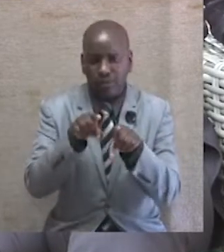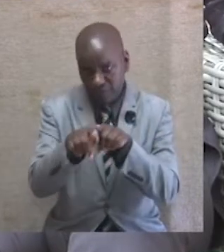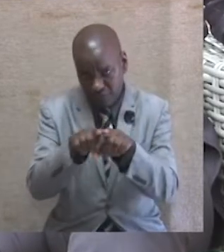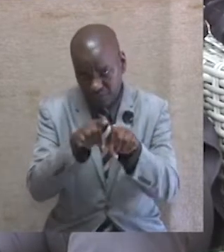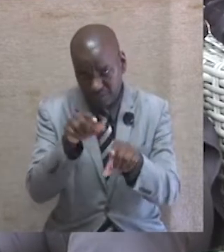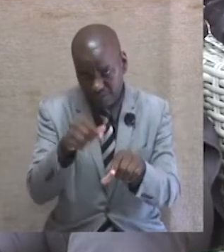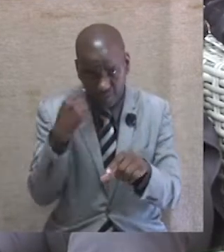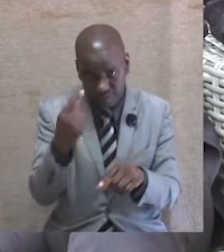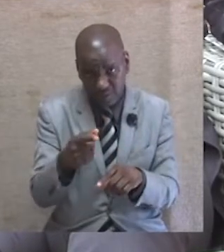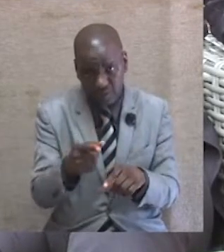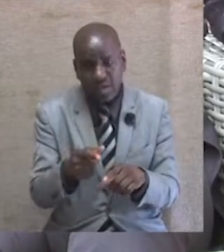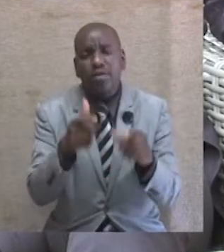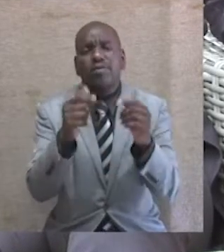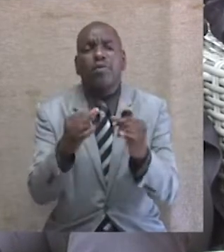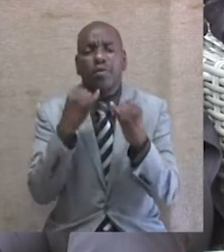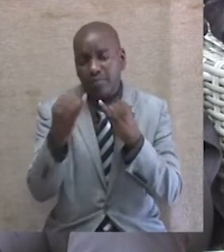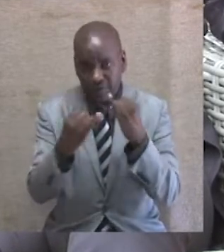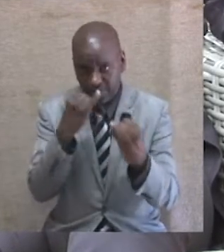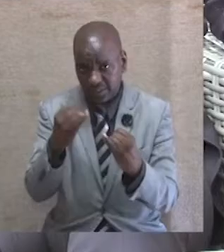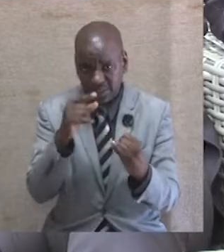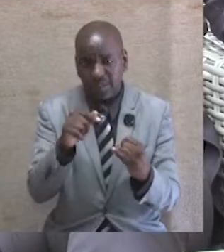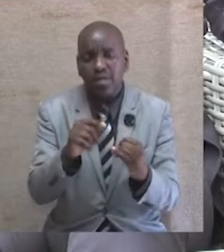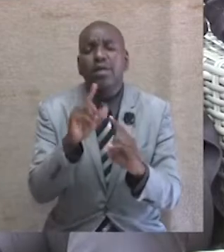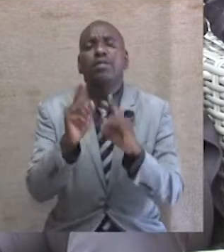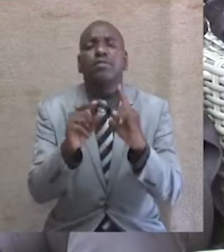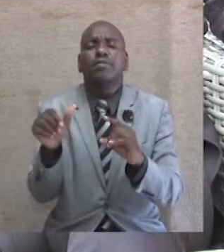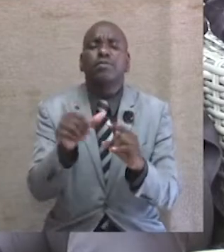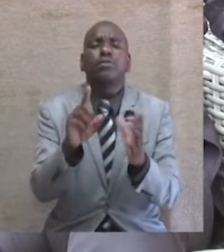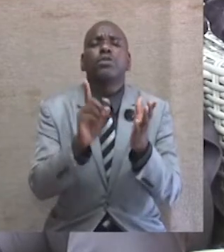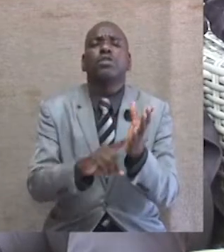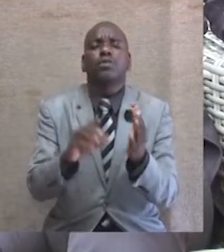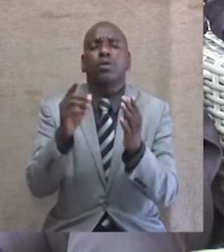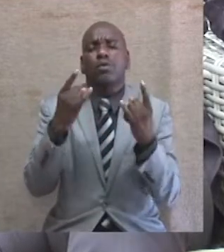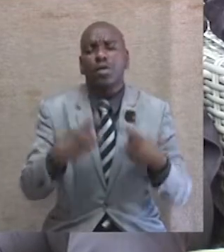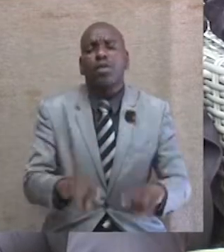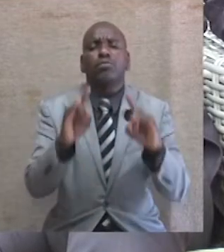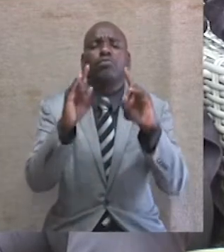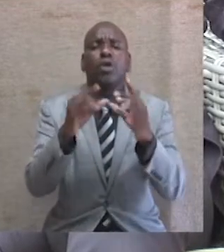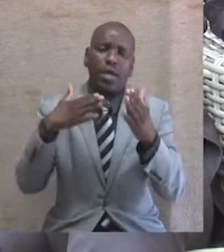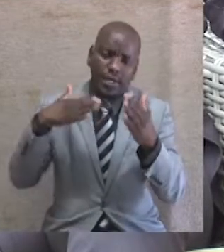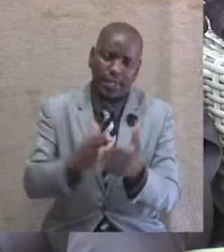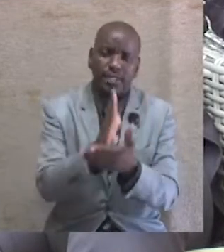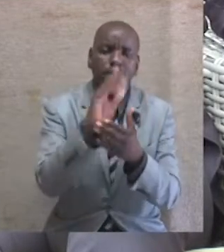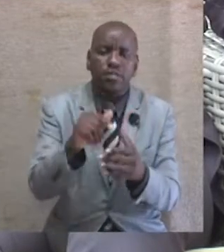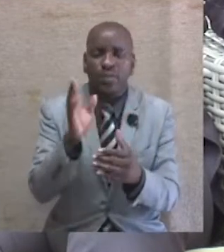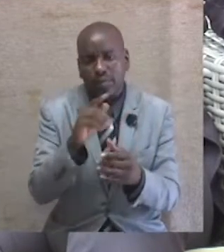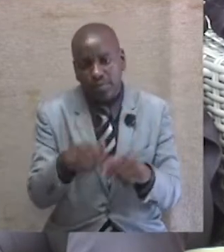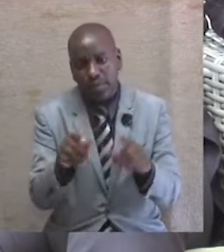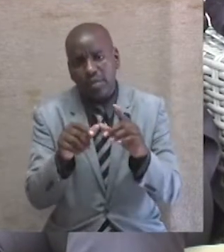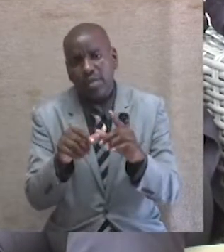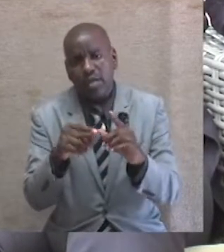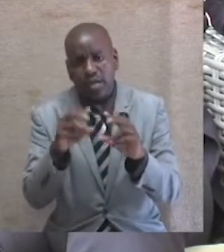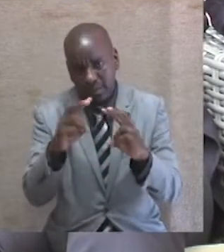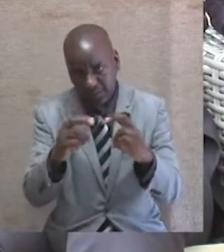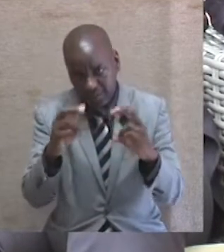we in line with those guidelines in terms of dissemination of information, in terms of sexual reproductive health rights. At the end of the